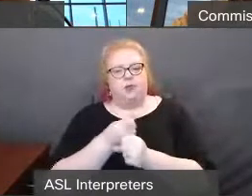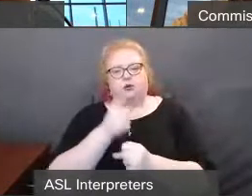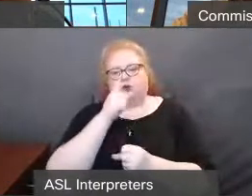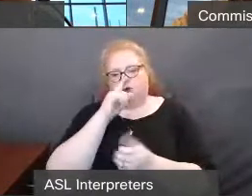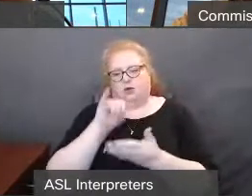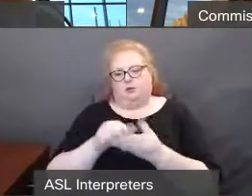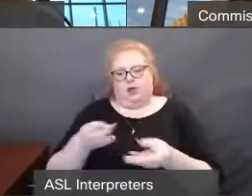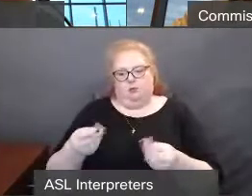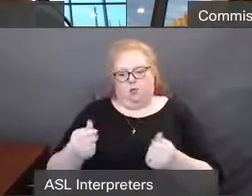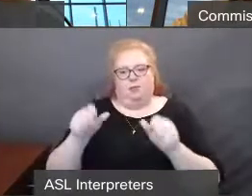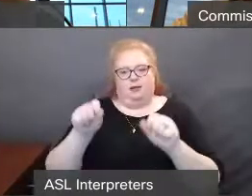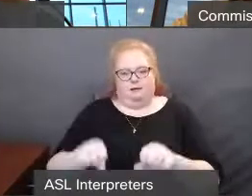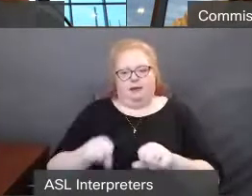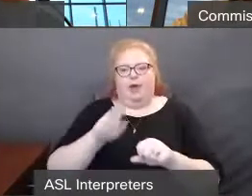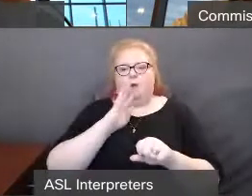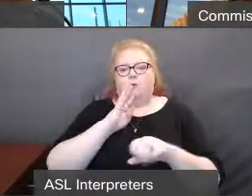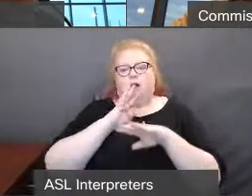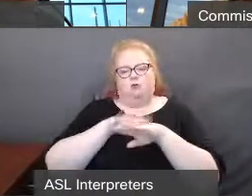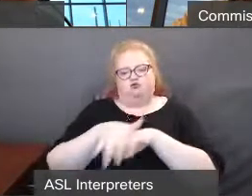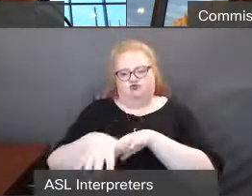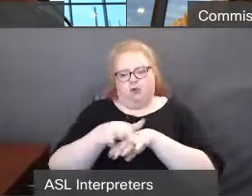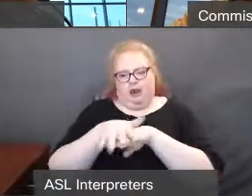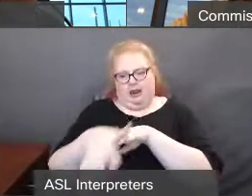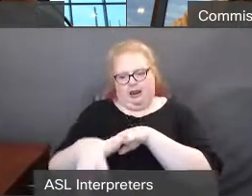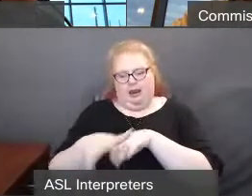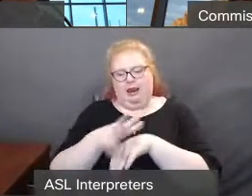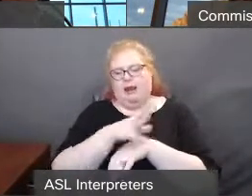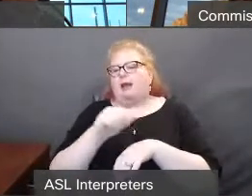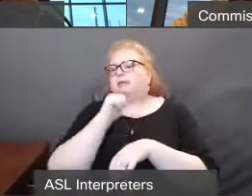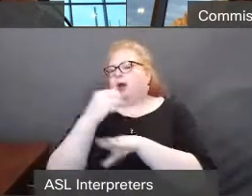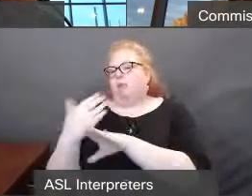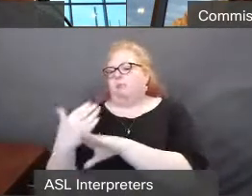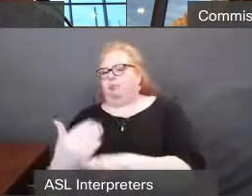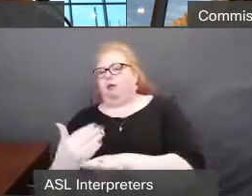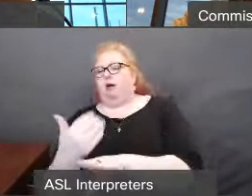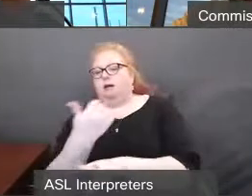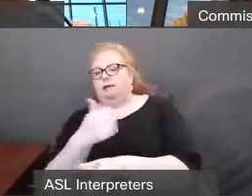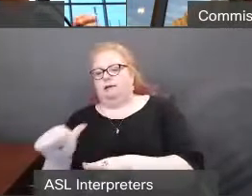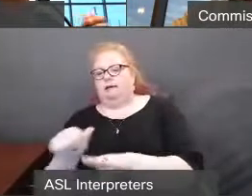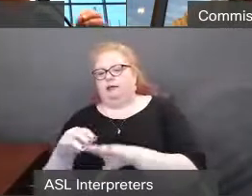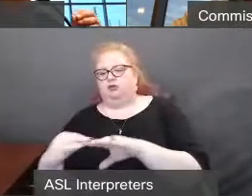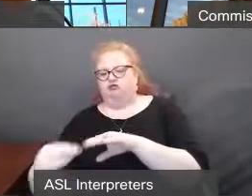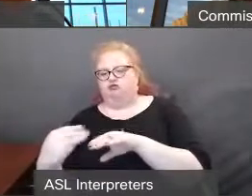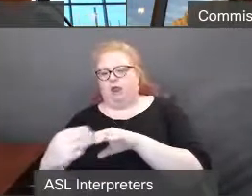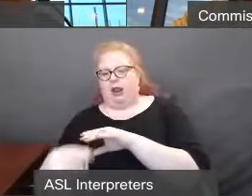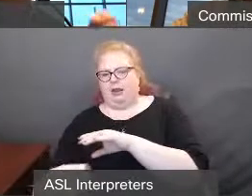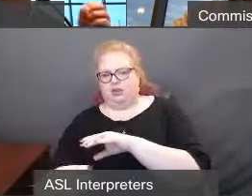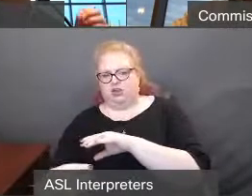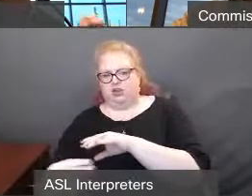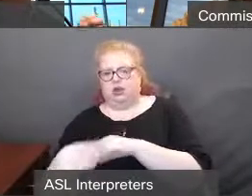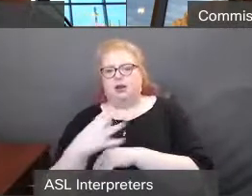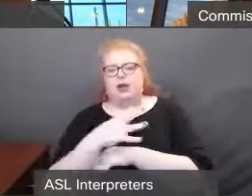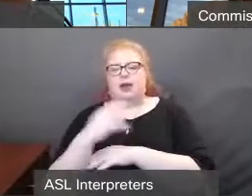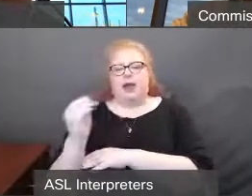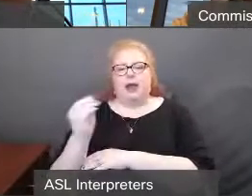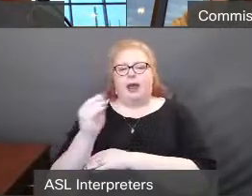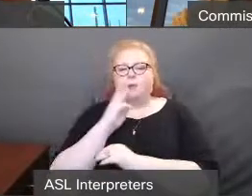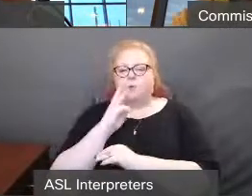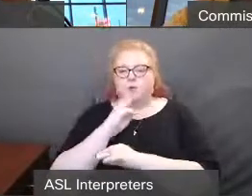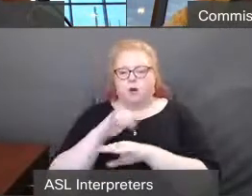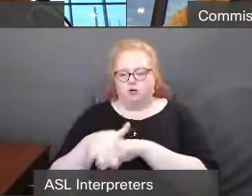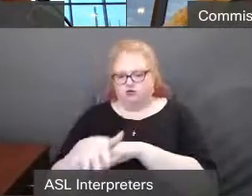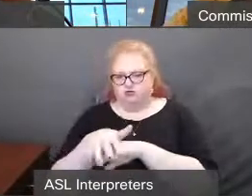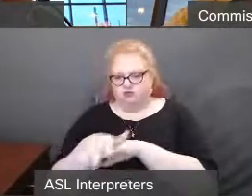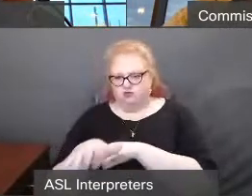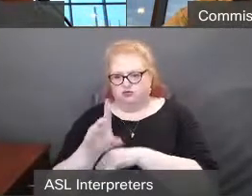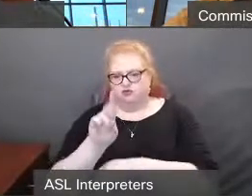to make sure that it does not restrict drainage. But with the issuance